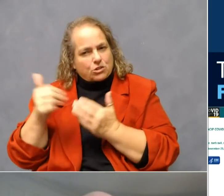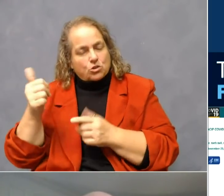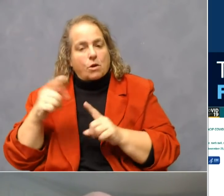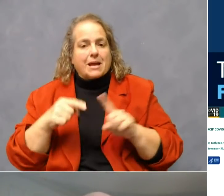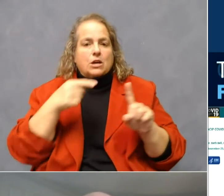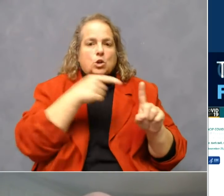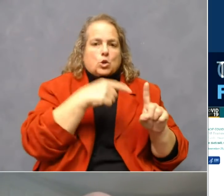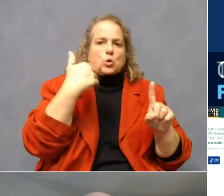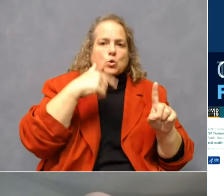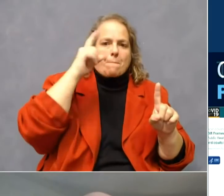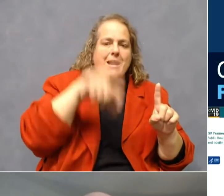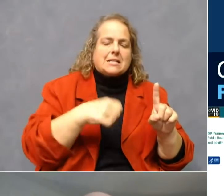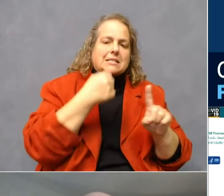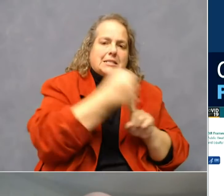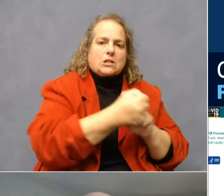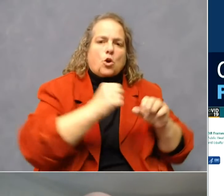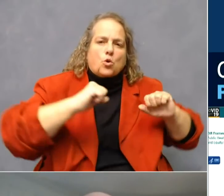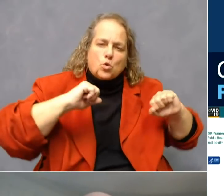Jim.